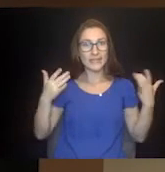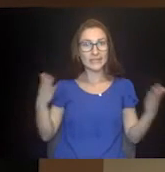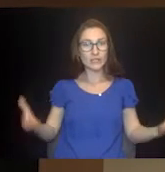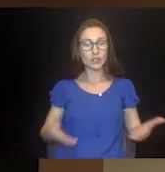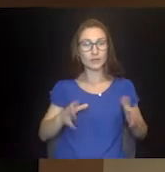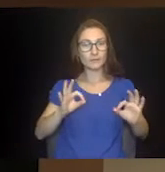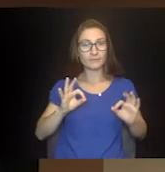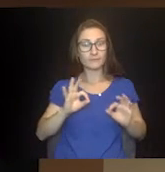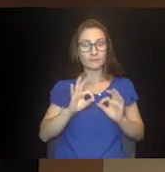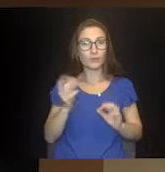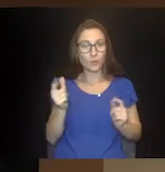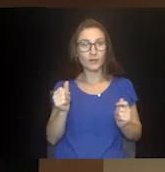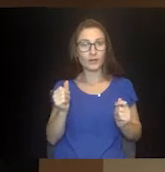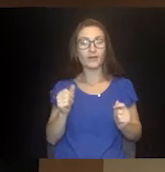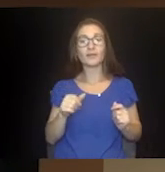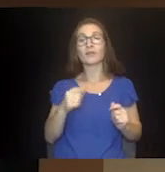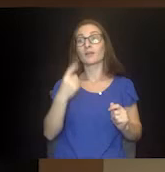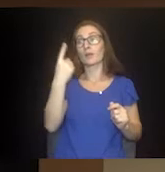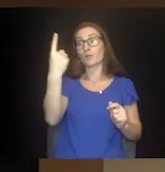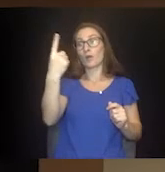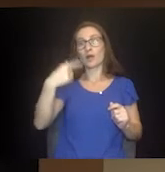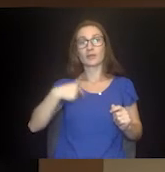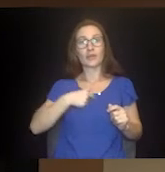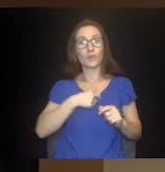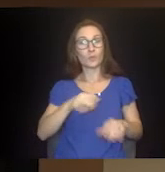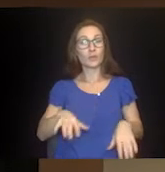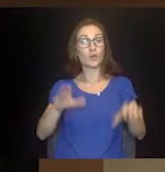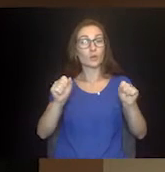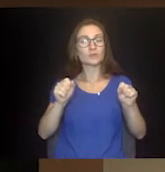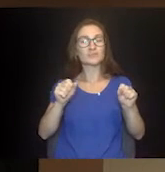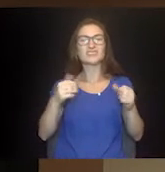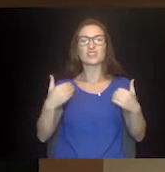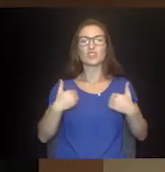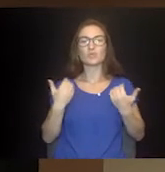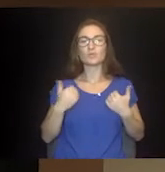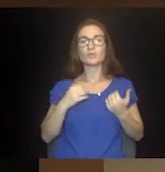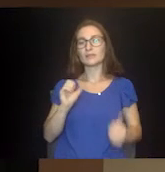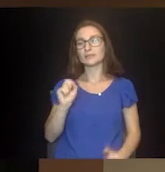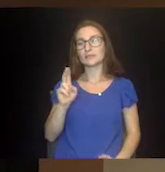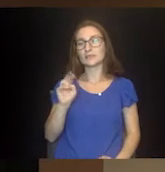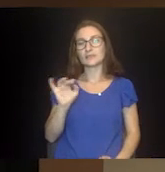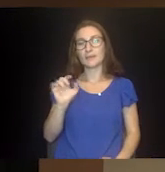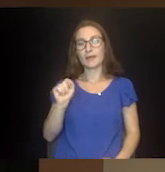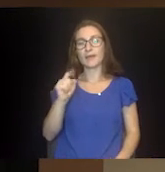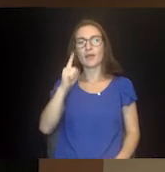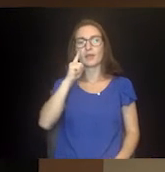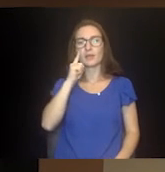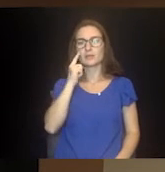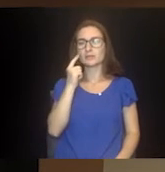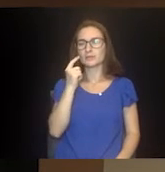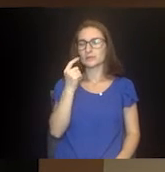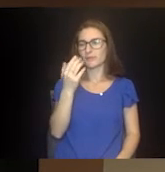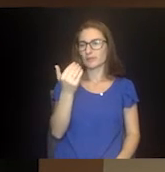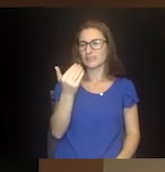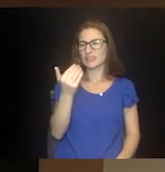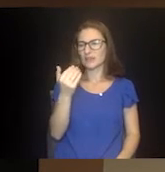that's held in Florida. One of the events we have ourselves is the Youth Summit. This year is the 15th, I